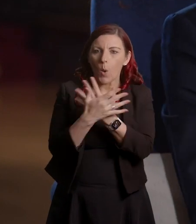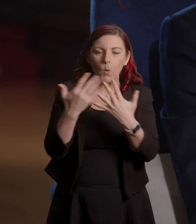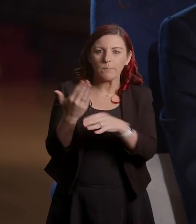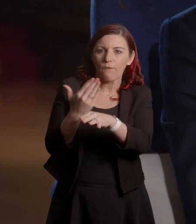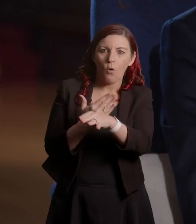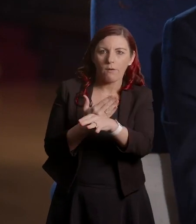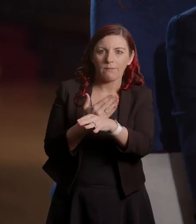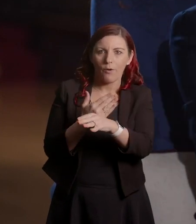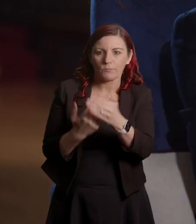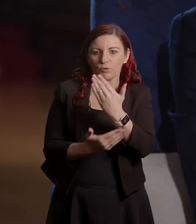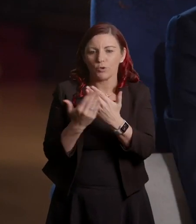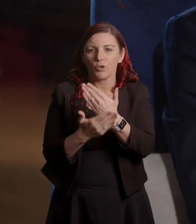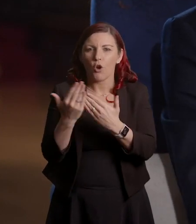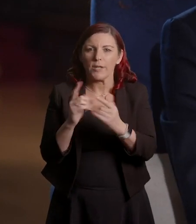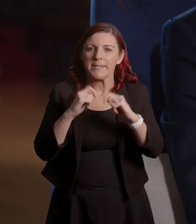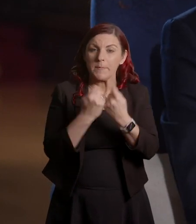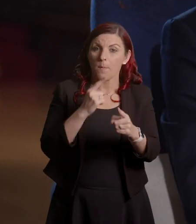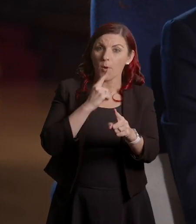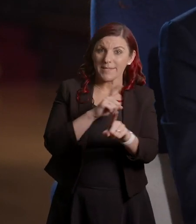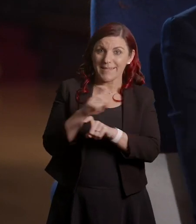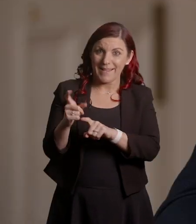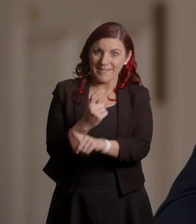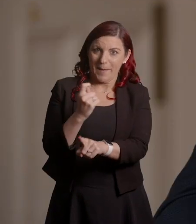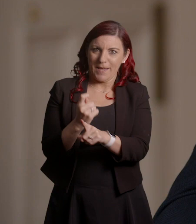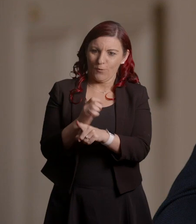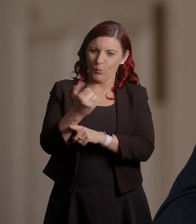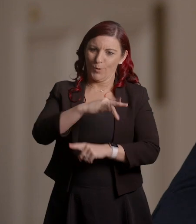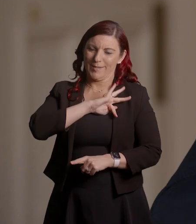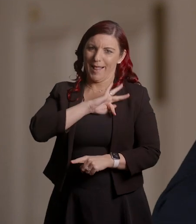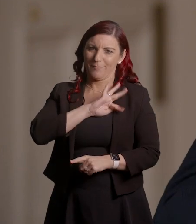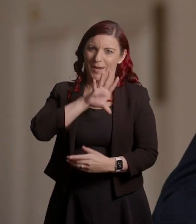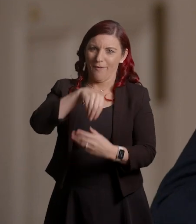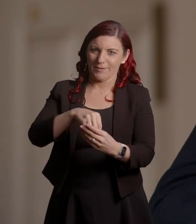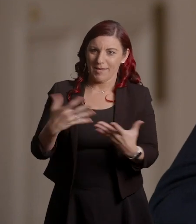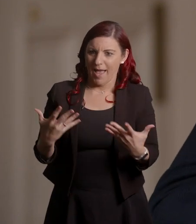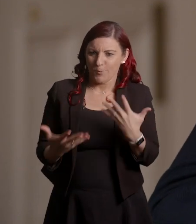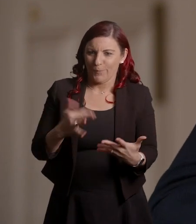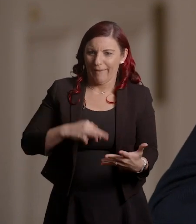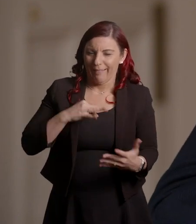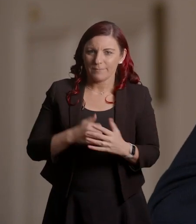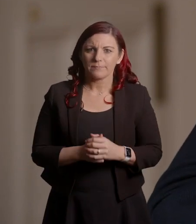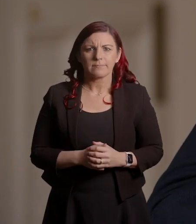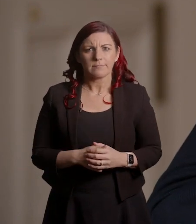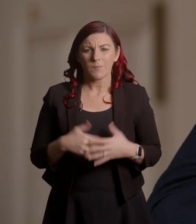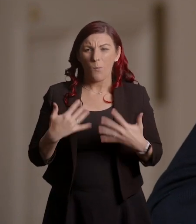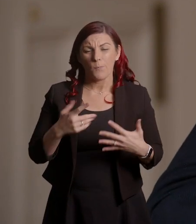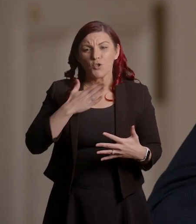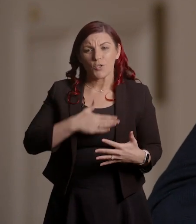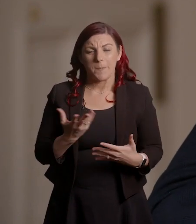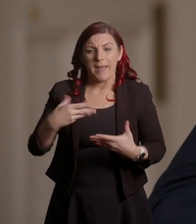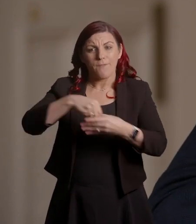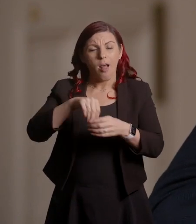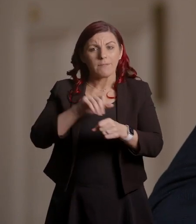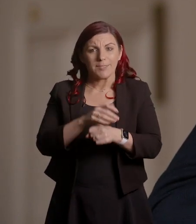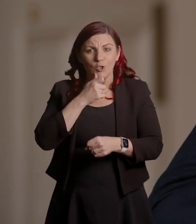level already, but what was it like stepping into the setup at senior level over the past year or so? Yeah, look, it's just to be involved with Dublin